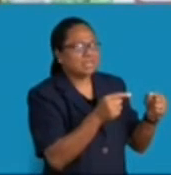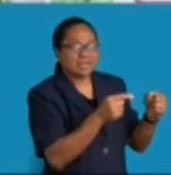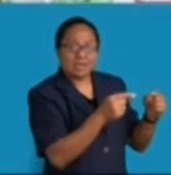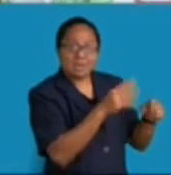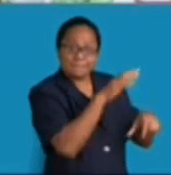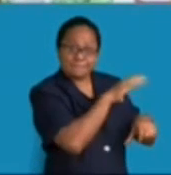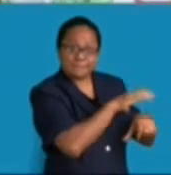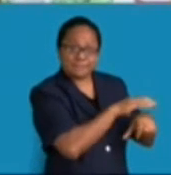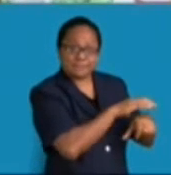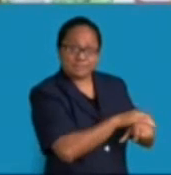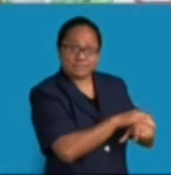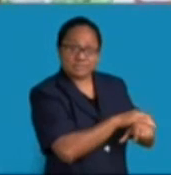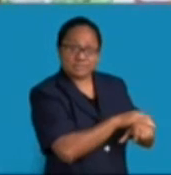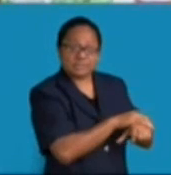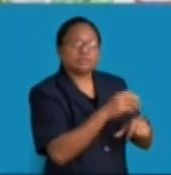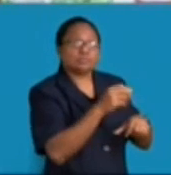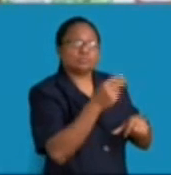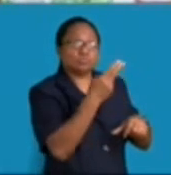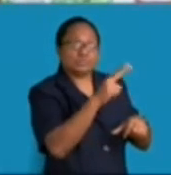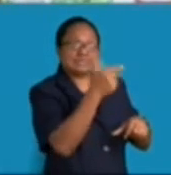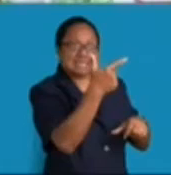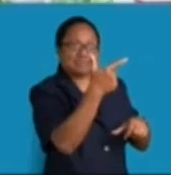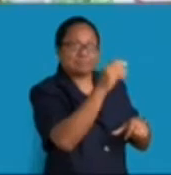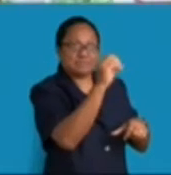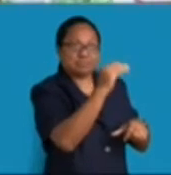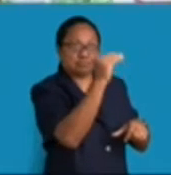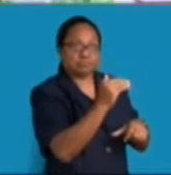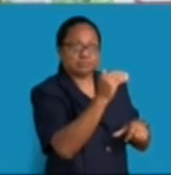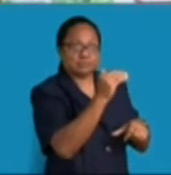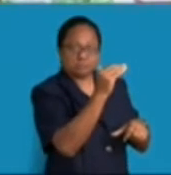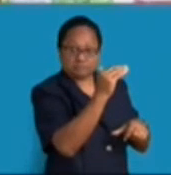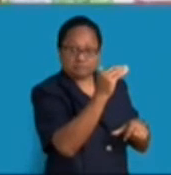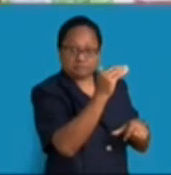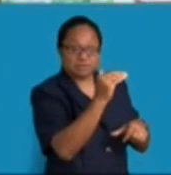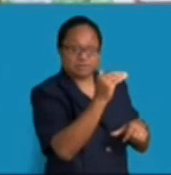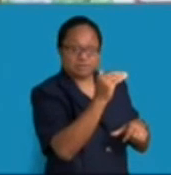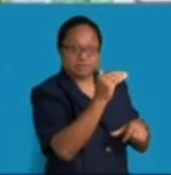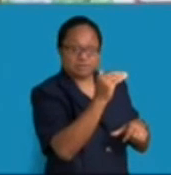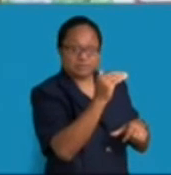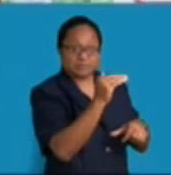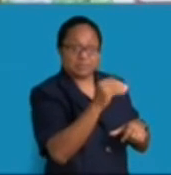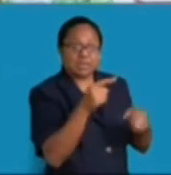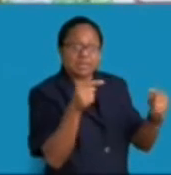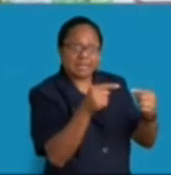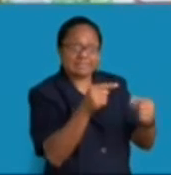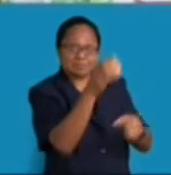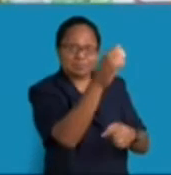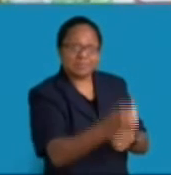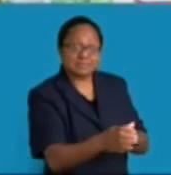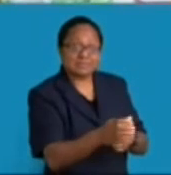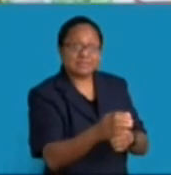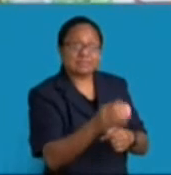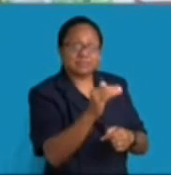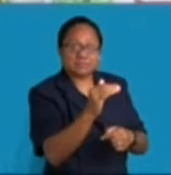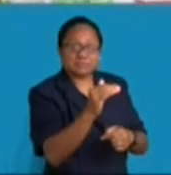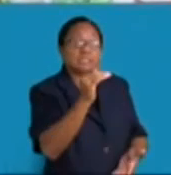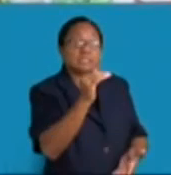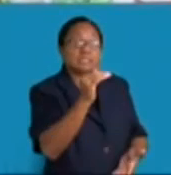of 27%. Against the person, 70 plus, it was increased of